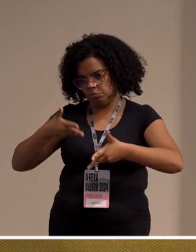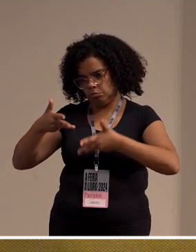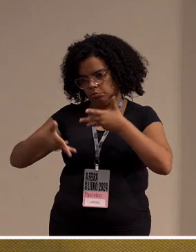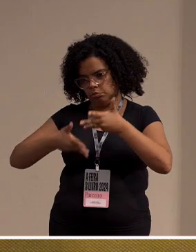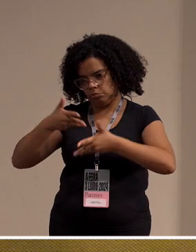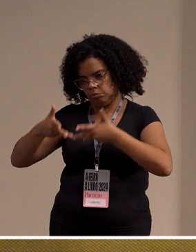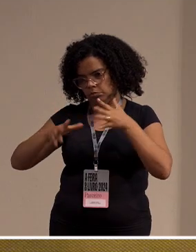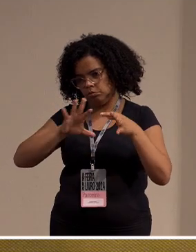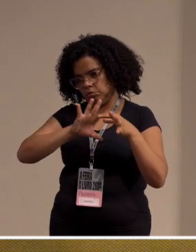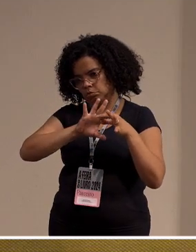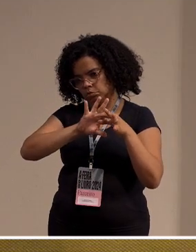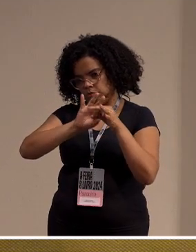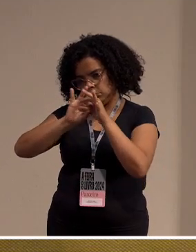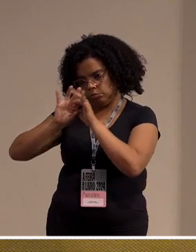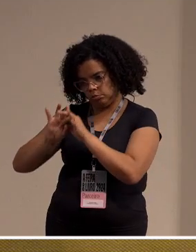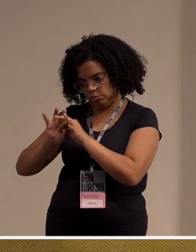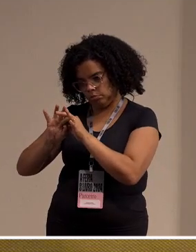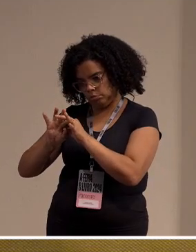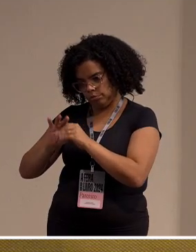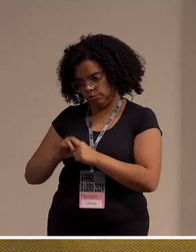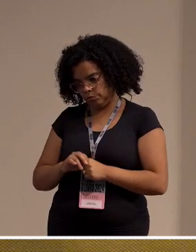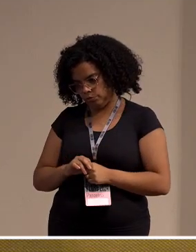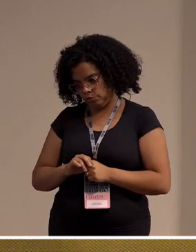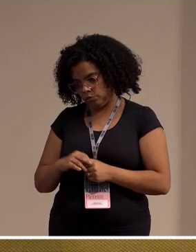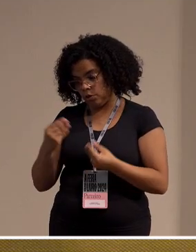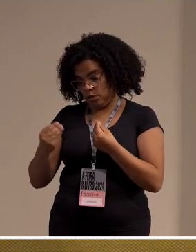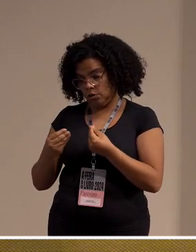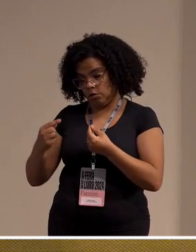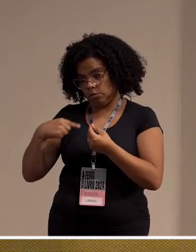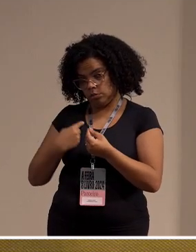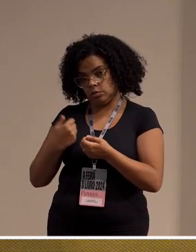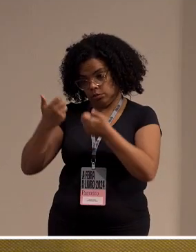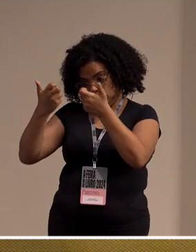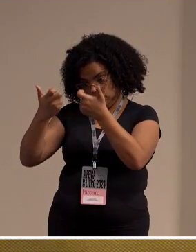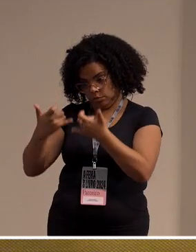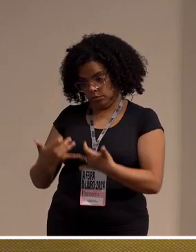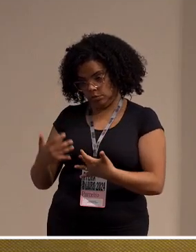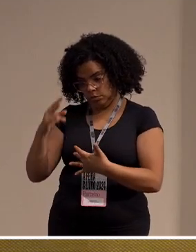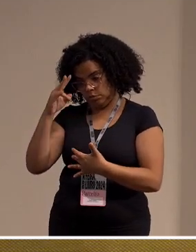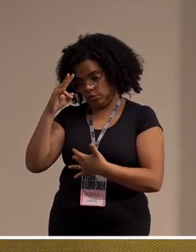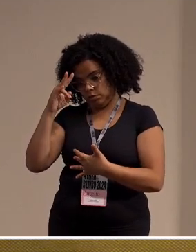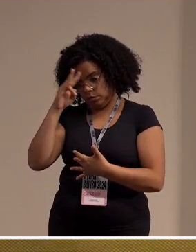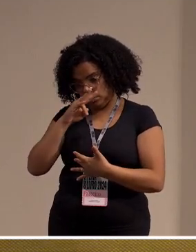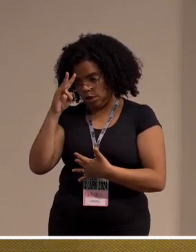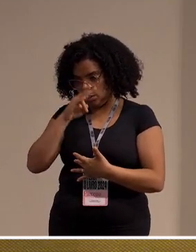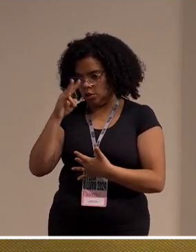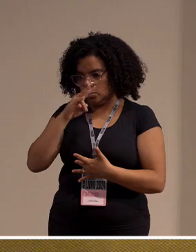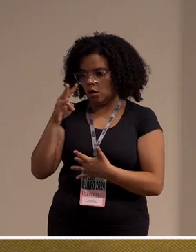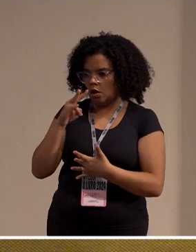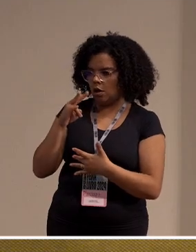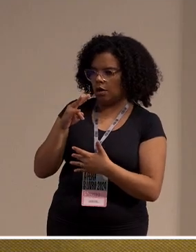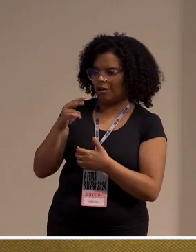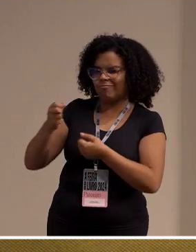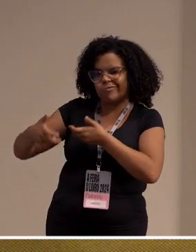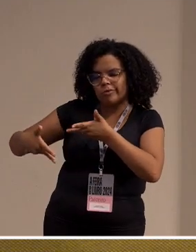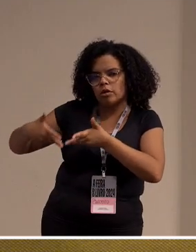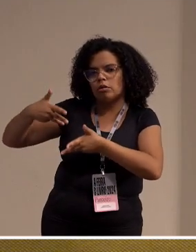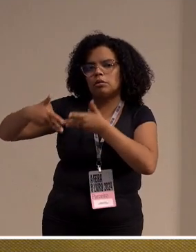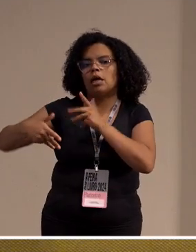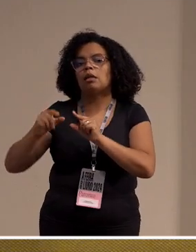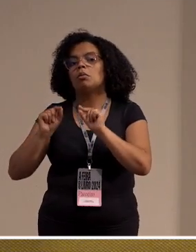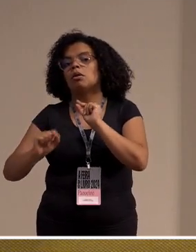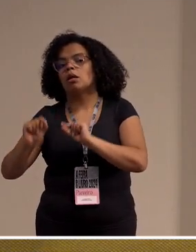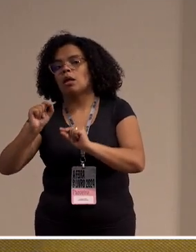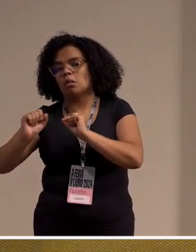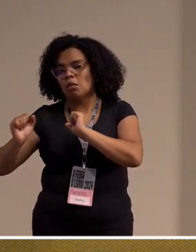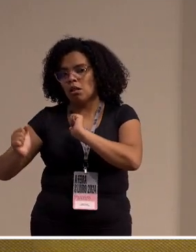And because we're telling the story from the point of view of the enslaved, They saw the people who held them in captivity